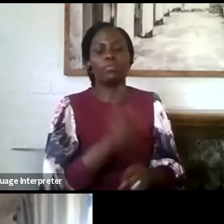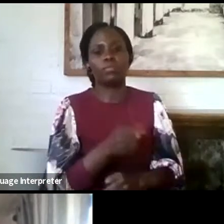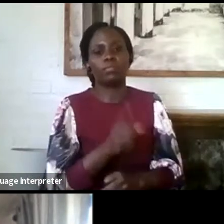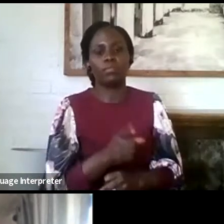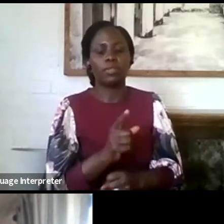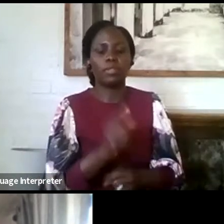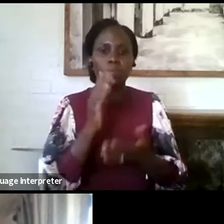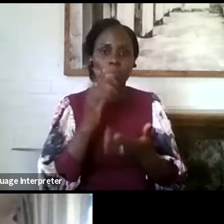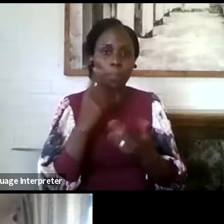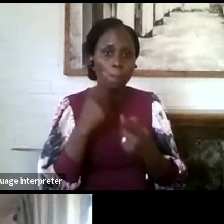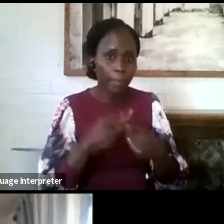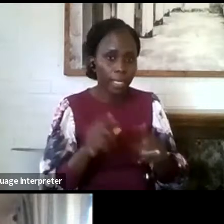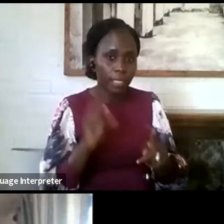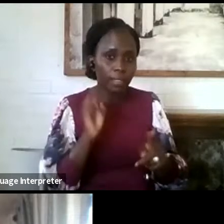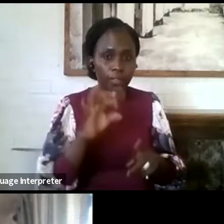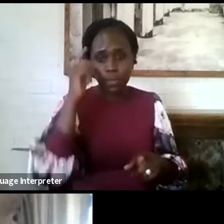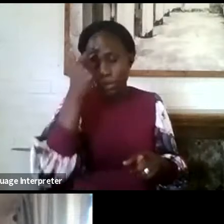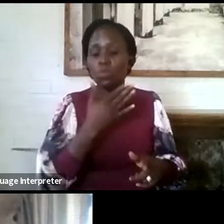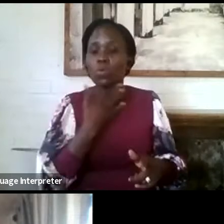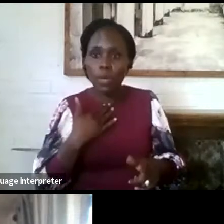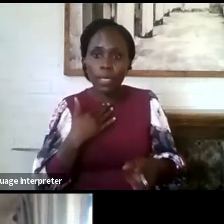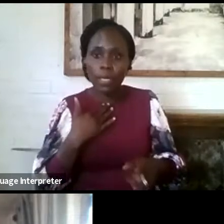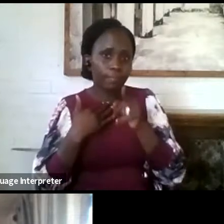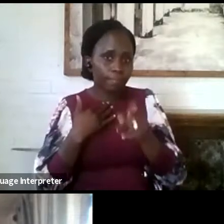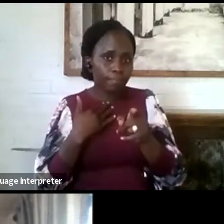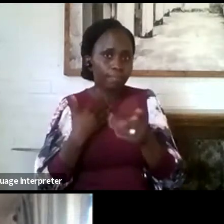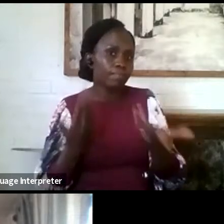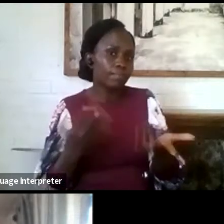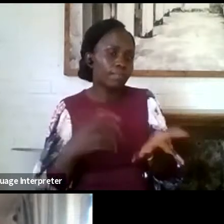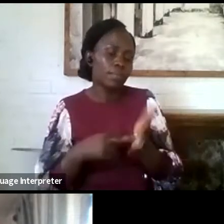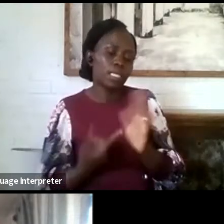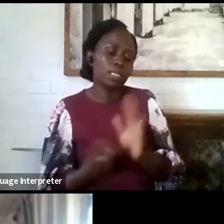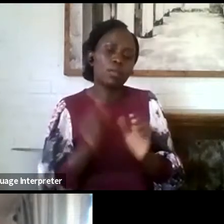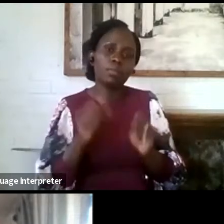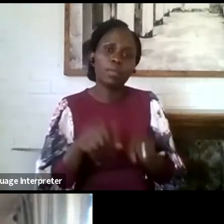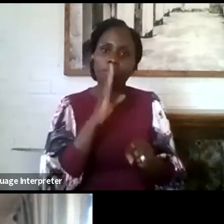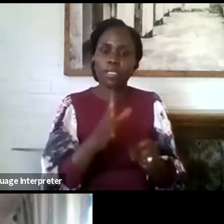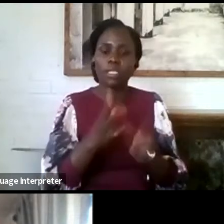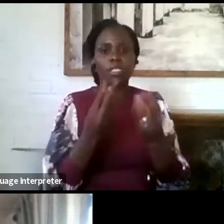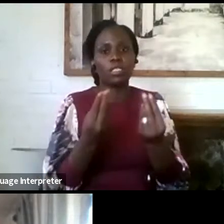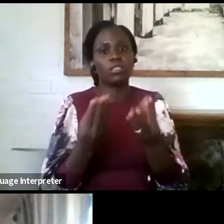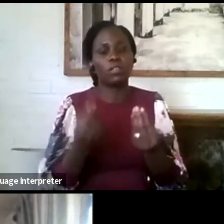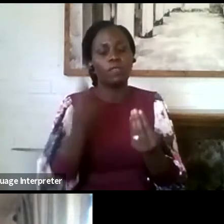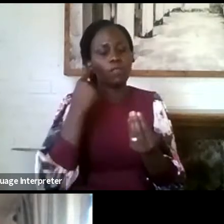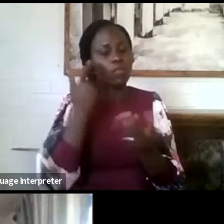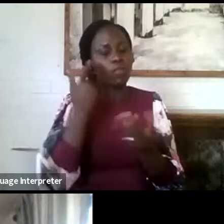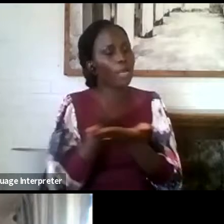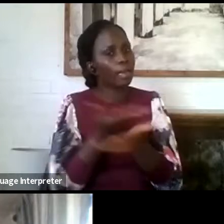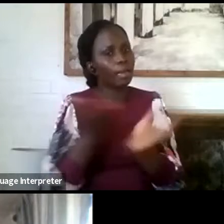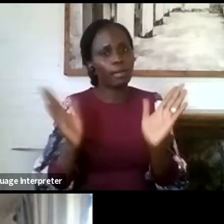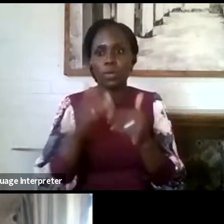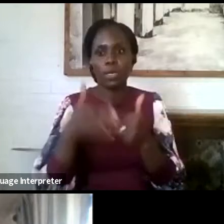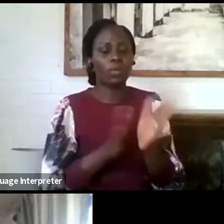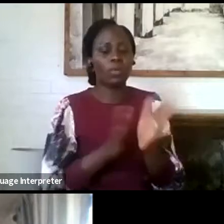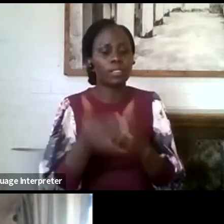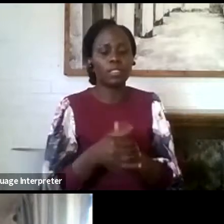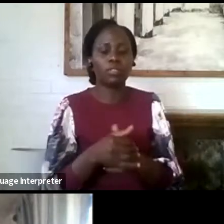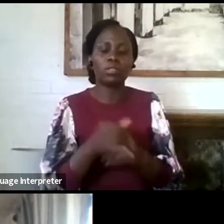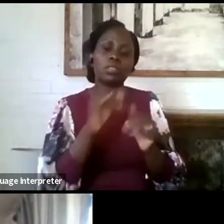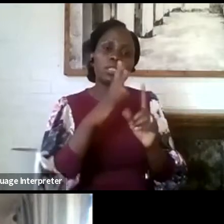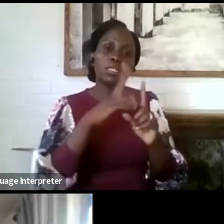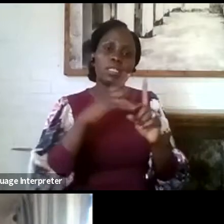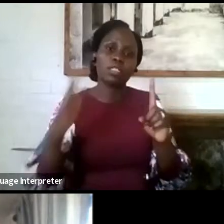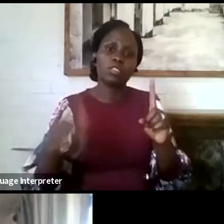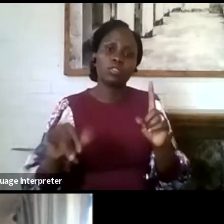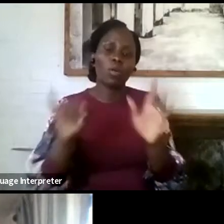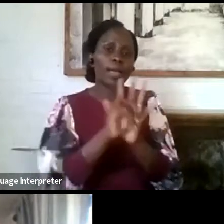to do so, make it easy for everybody to access or to be able to have access to digital ID without any restrictions.